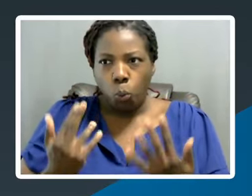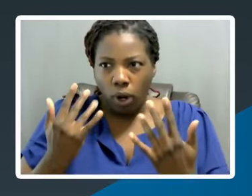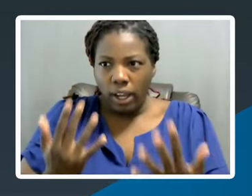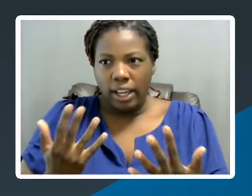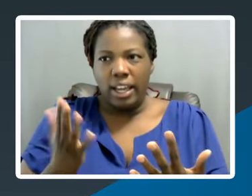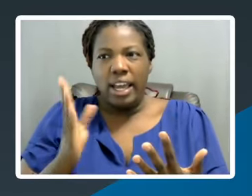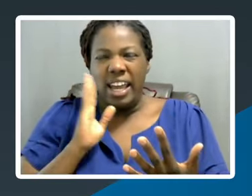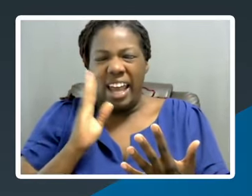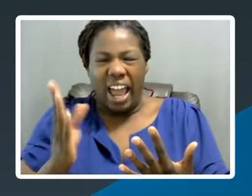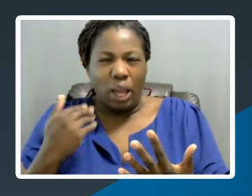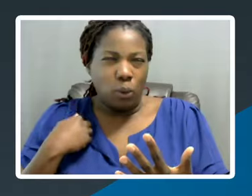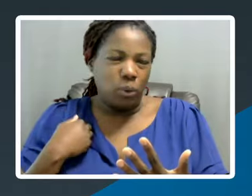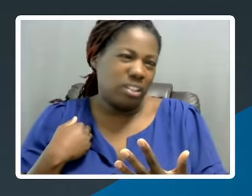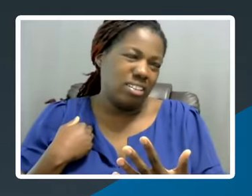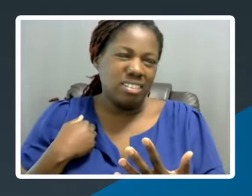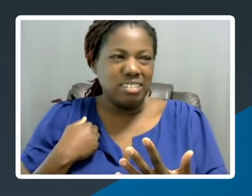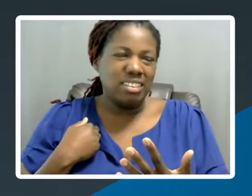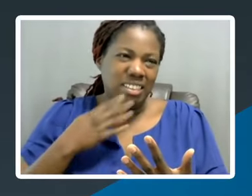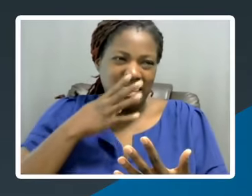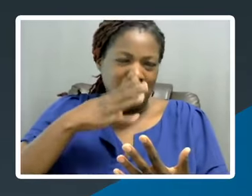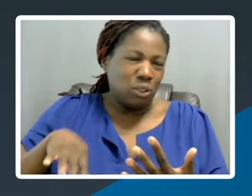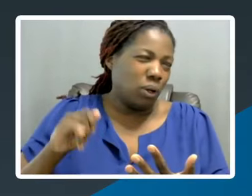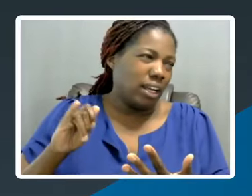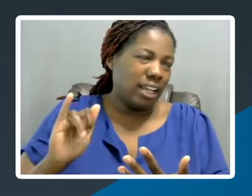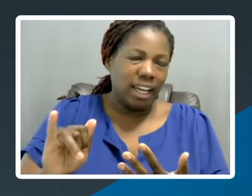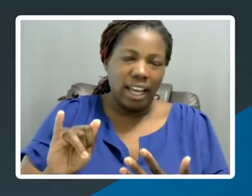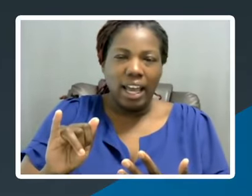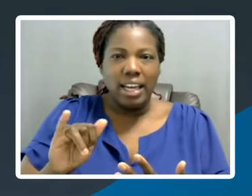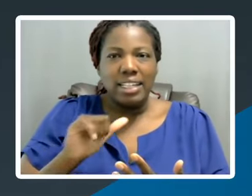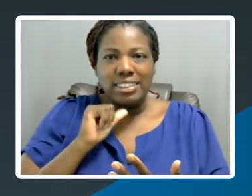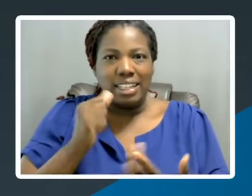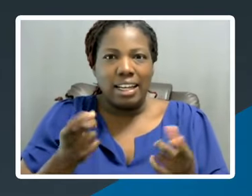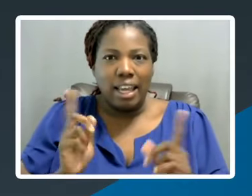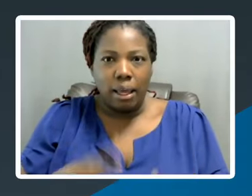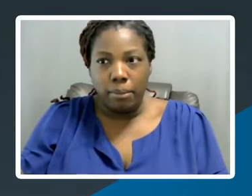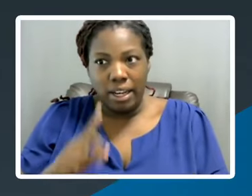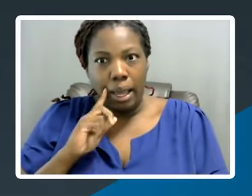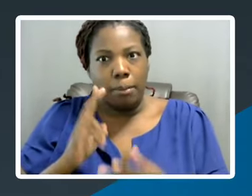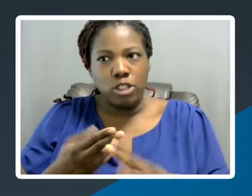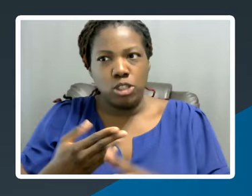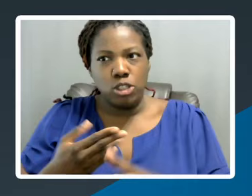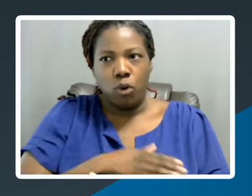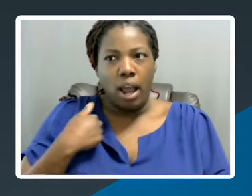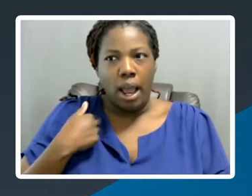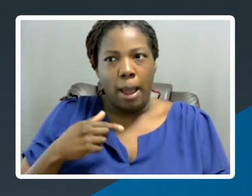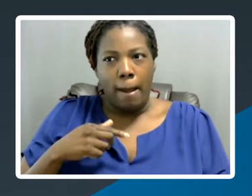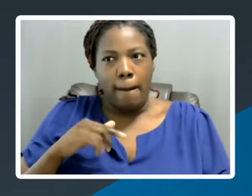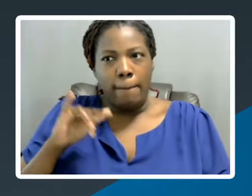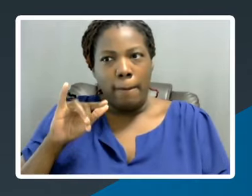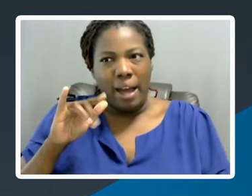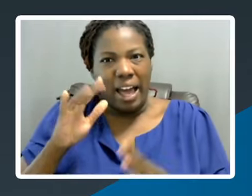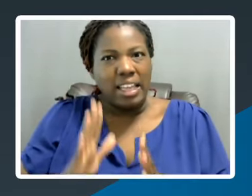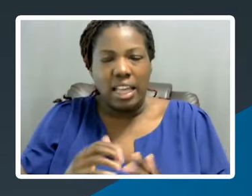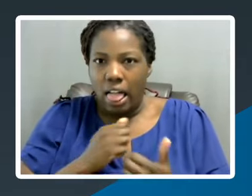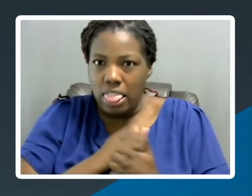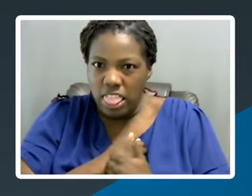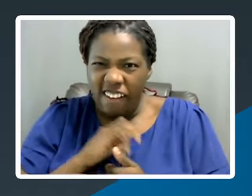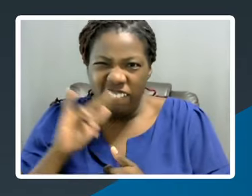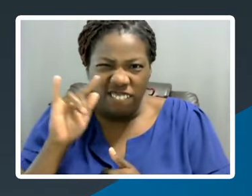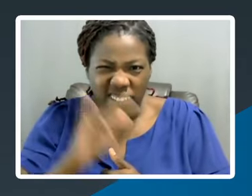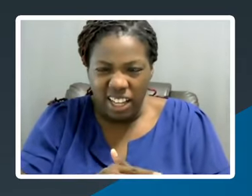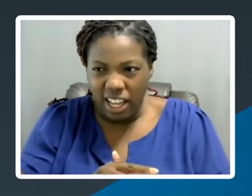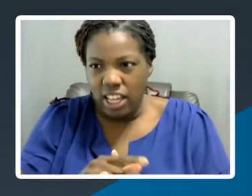on this AI thing. Not going to happen. I mentioned earlier, I'm a pilot. I like to fly. It's why I love those of you in the chat talking